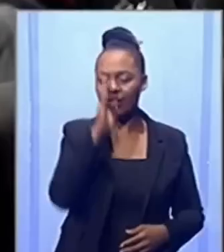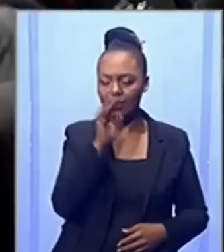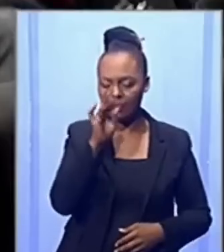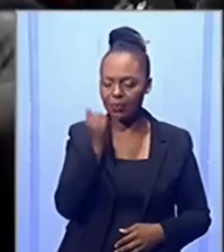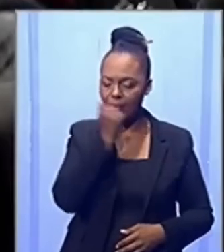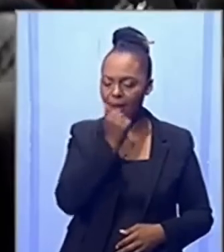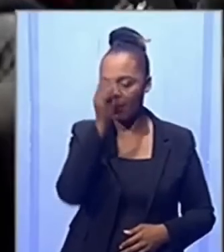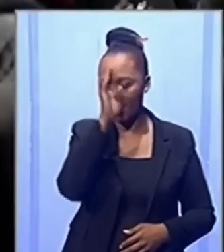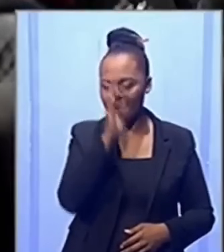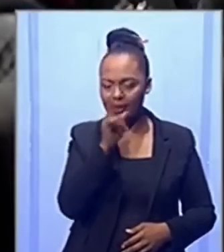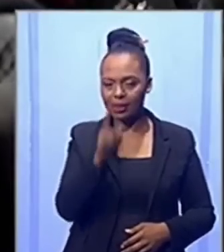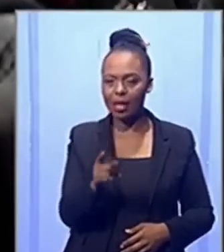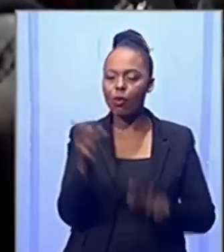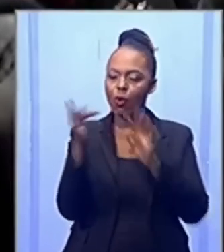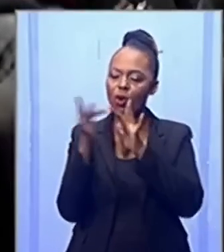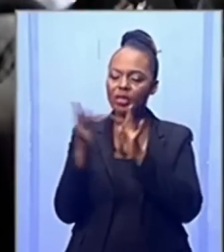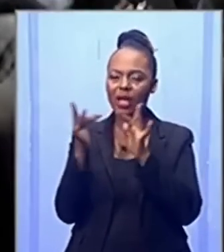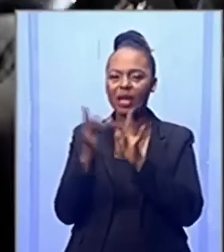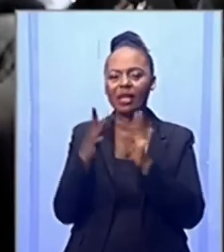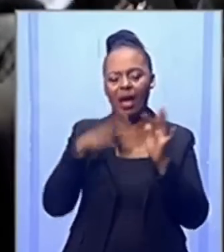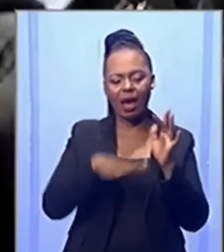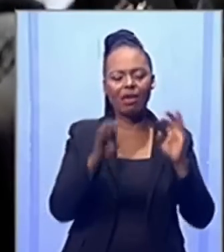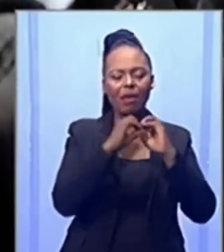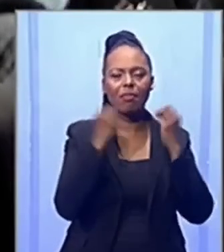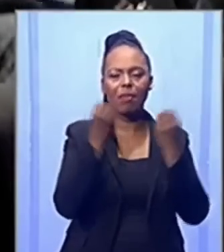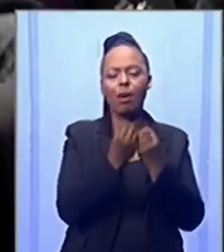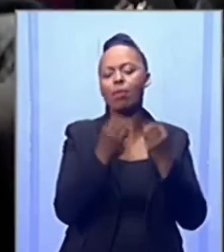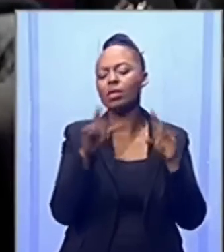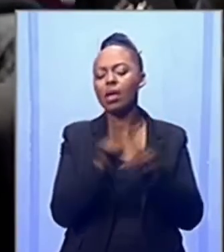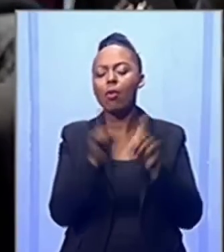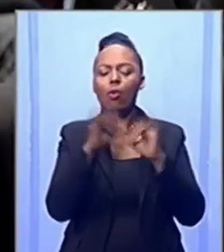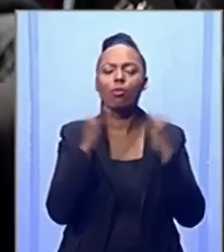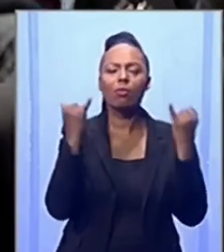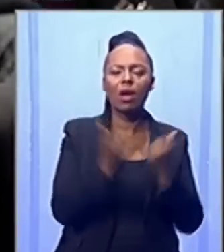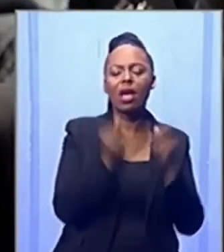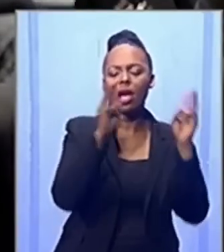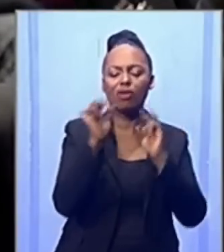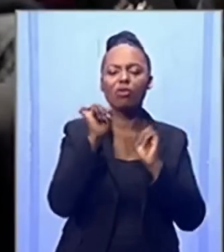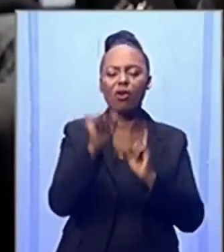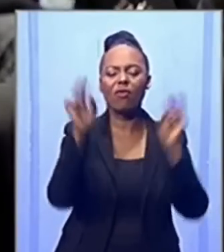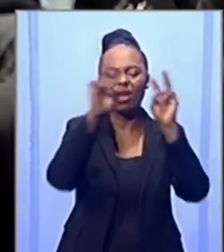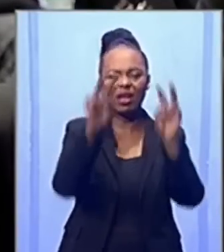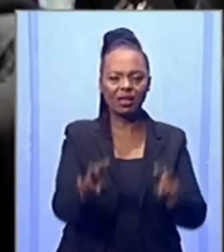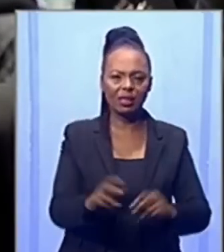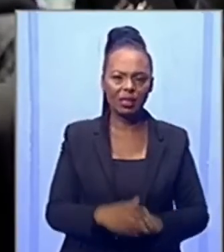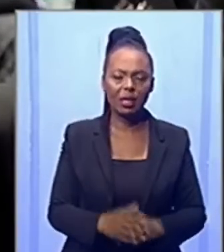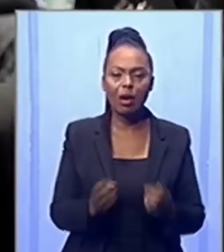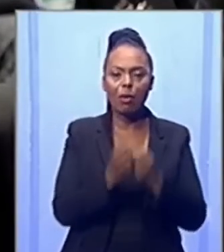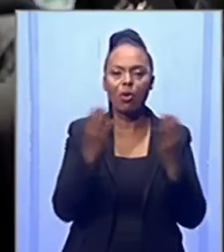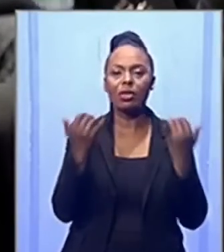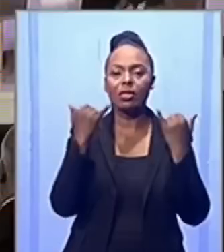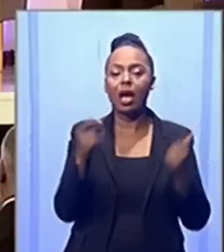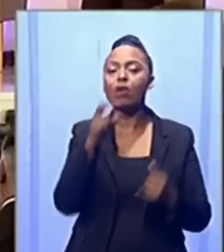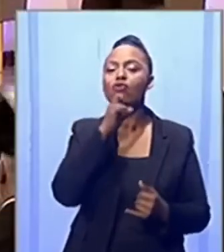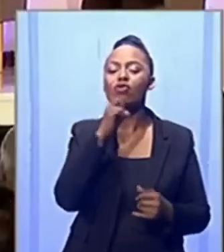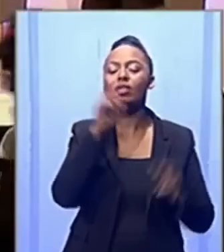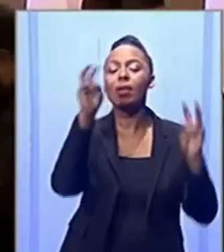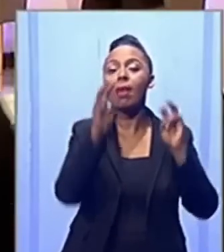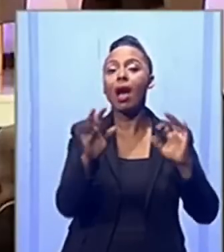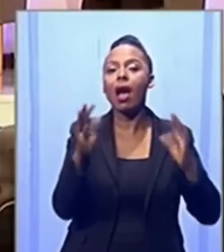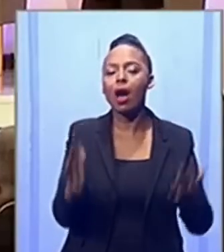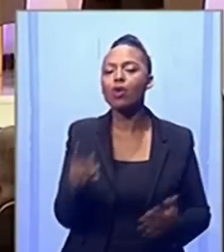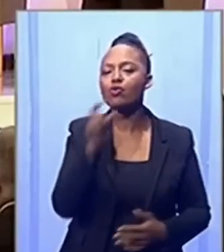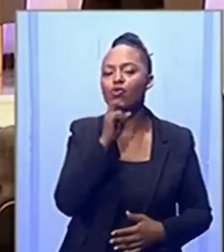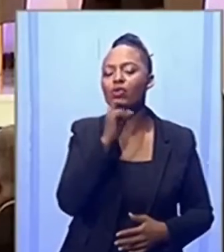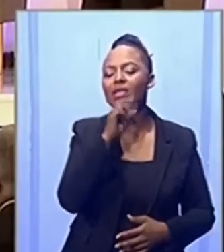o dira motlakase ka gase ebile bontši bja motlakase wa bona o dirwa ka metsi hydro